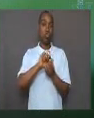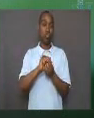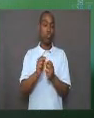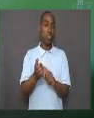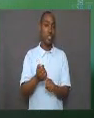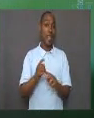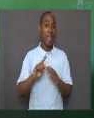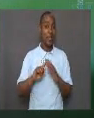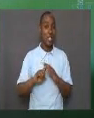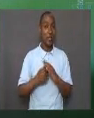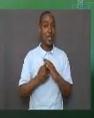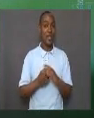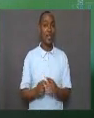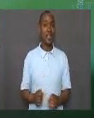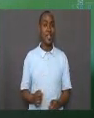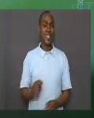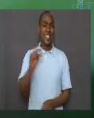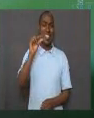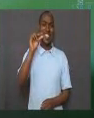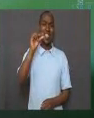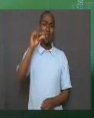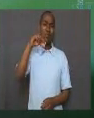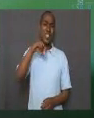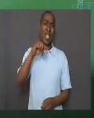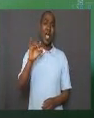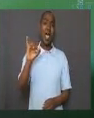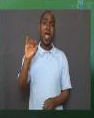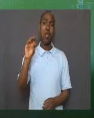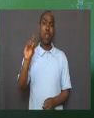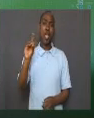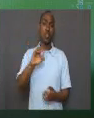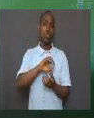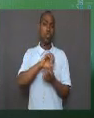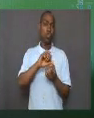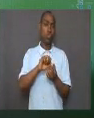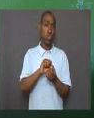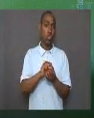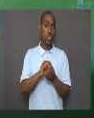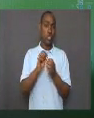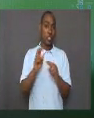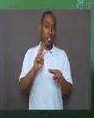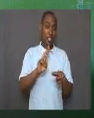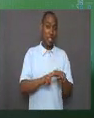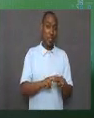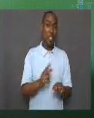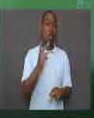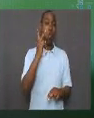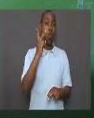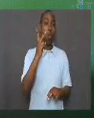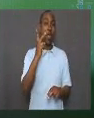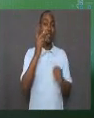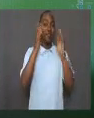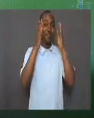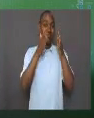To begin, drops of the iodine solution are placed on 2